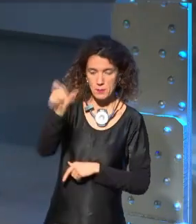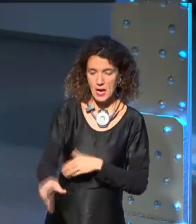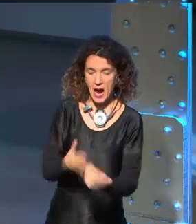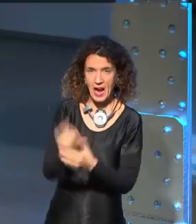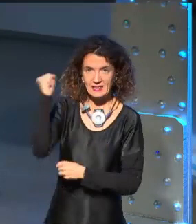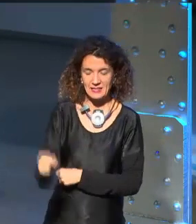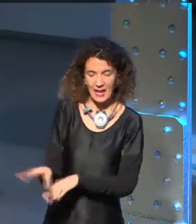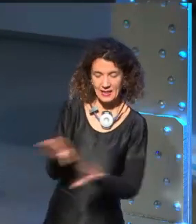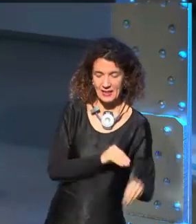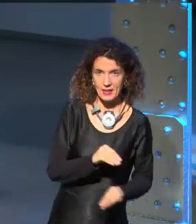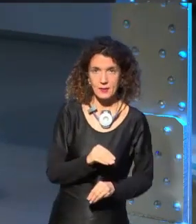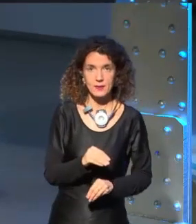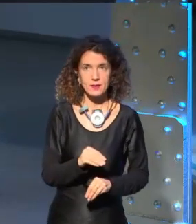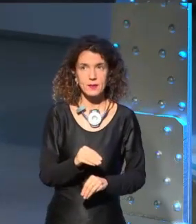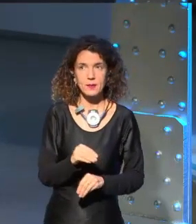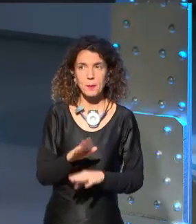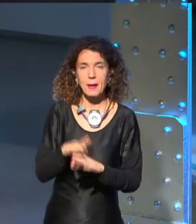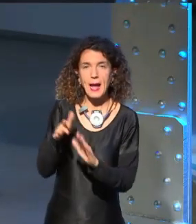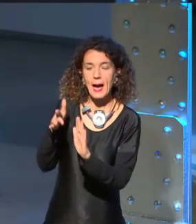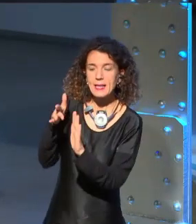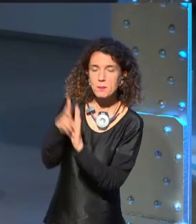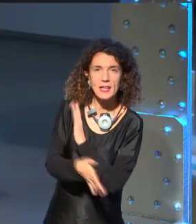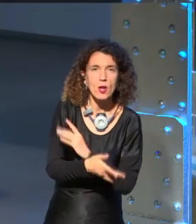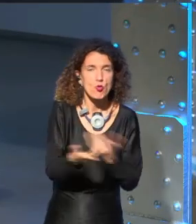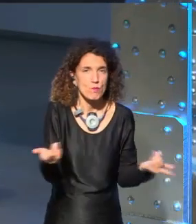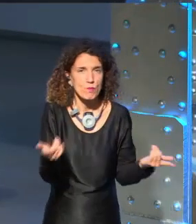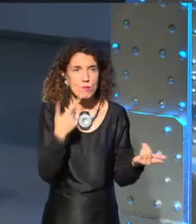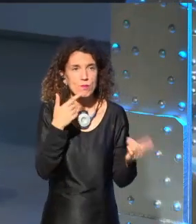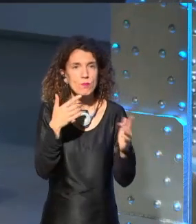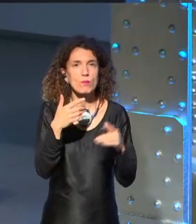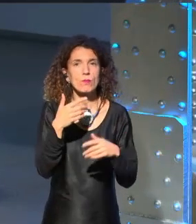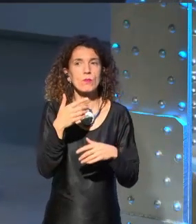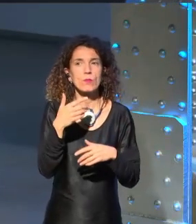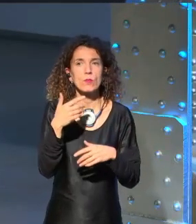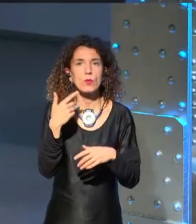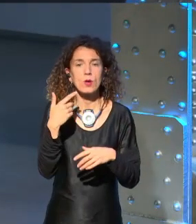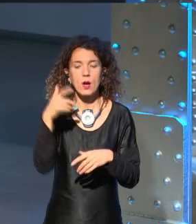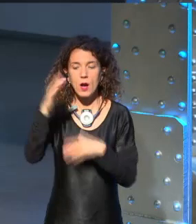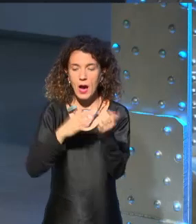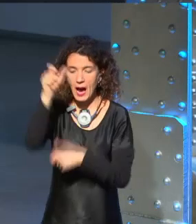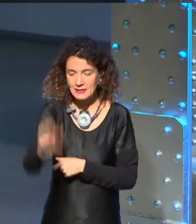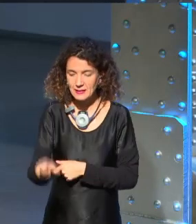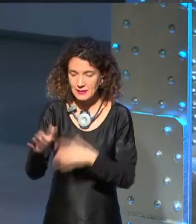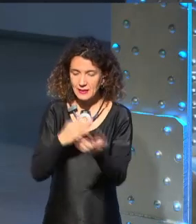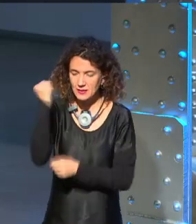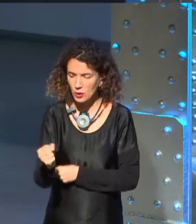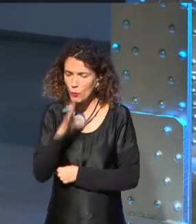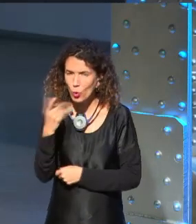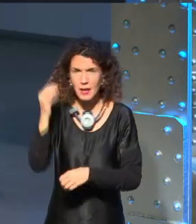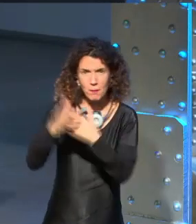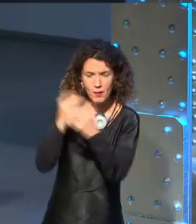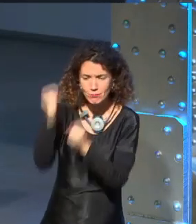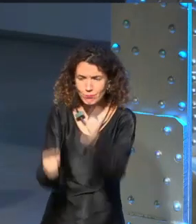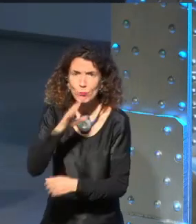this is first to explain it, para explicarlo. Just to explain it, explain why a murderer does what he